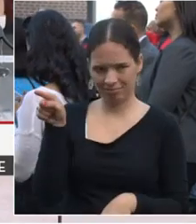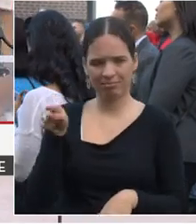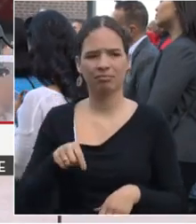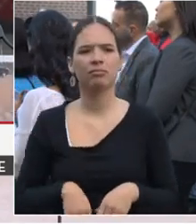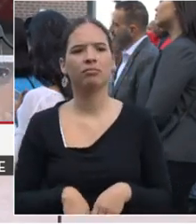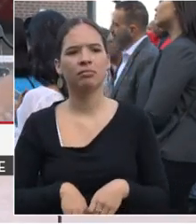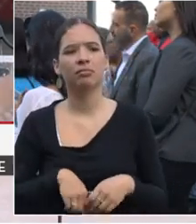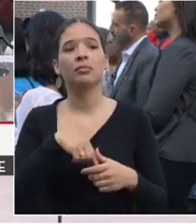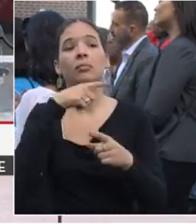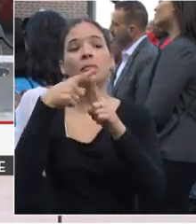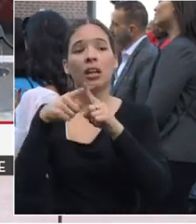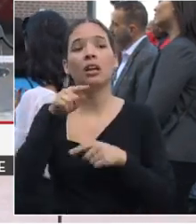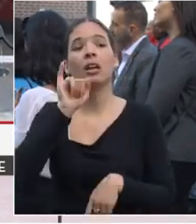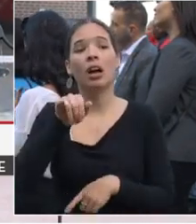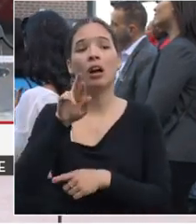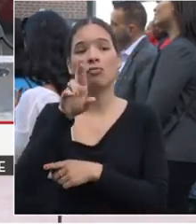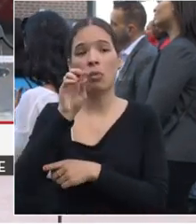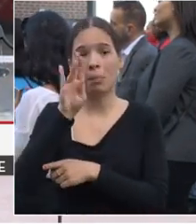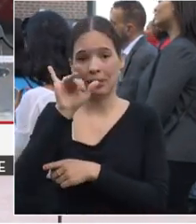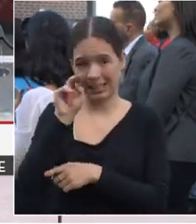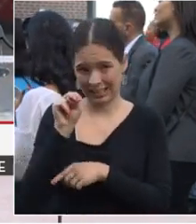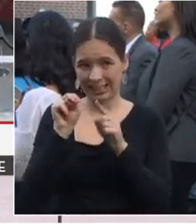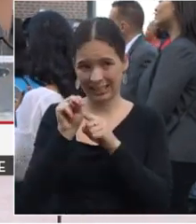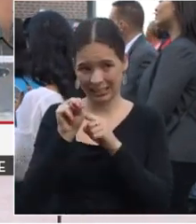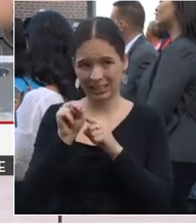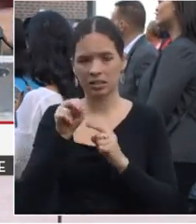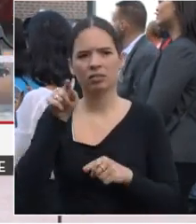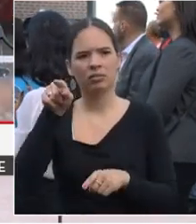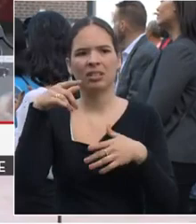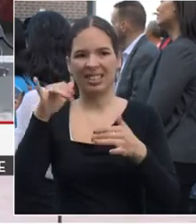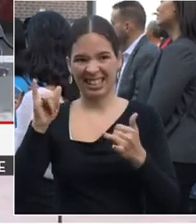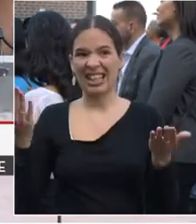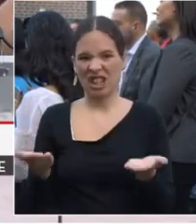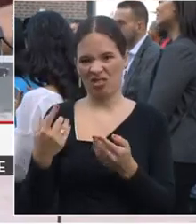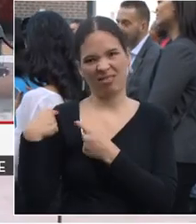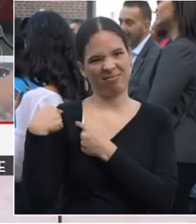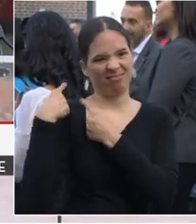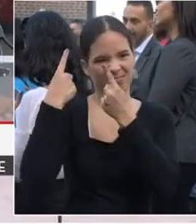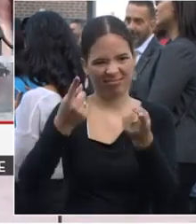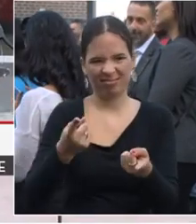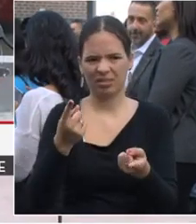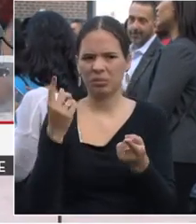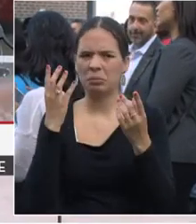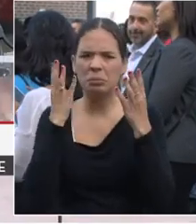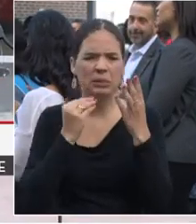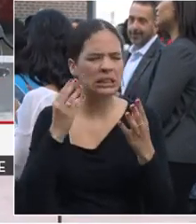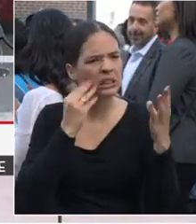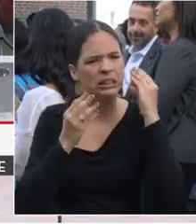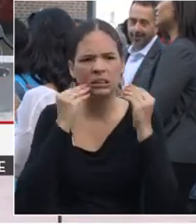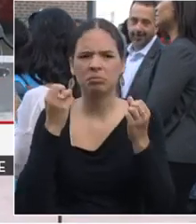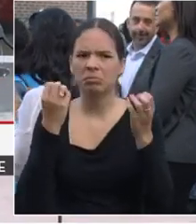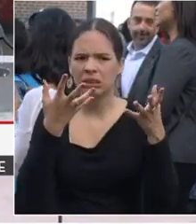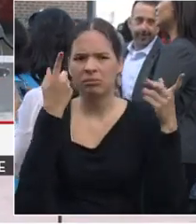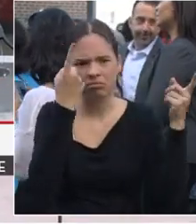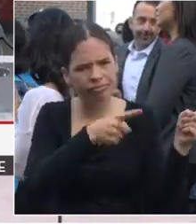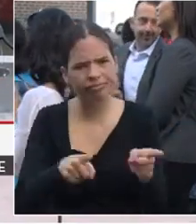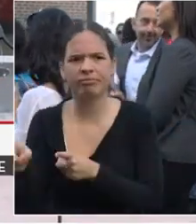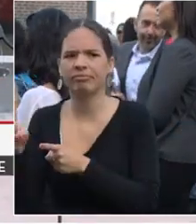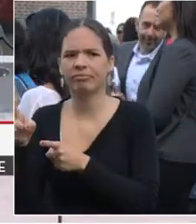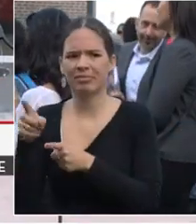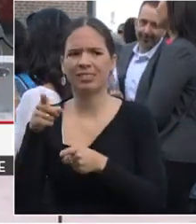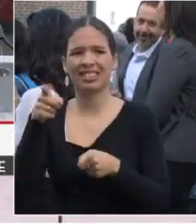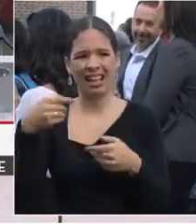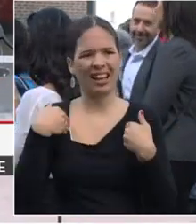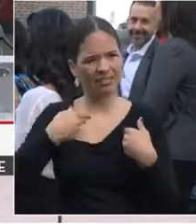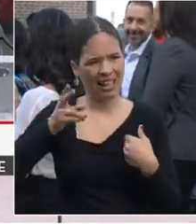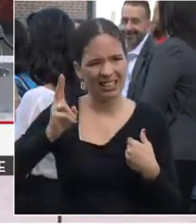her over here to my left. Robin has been here through a lot of this. Robin has history. She has secrets. She knows everything that has